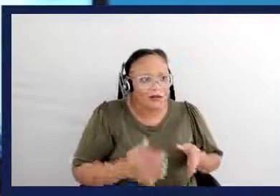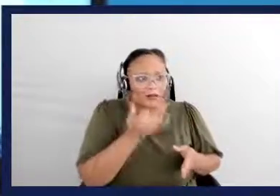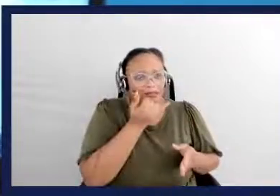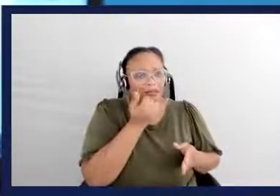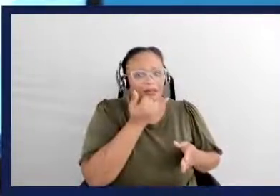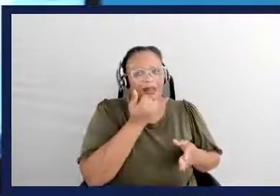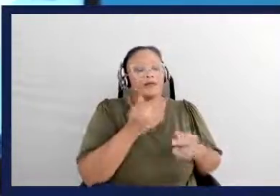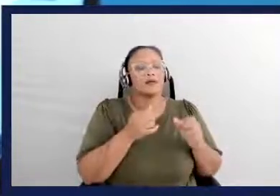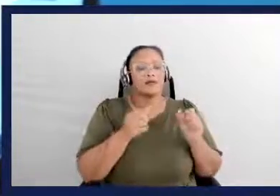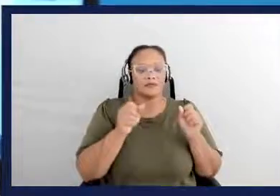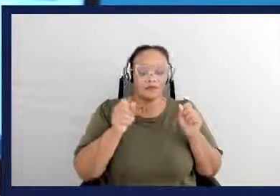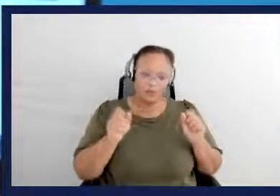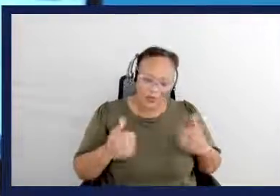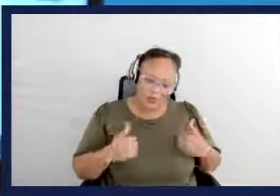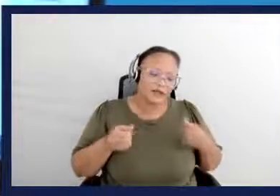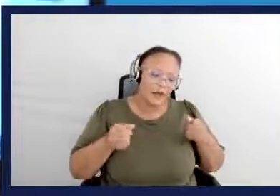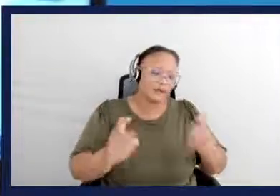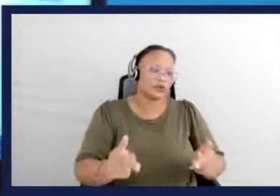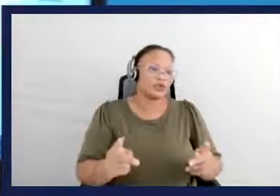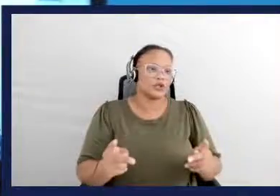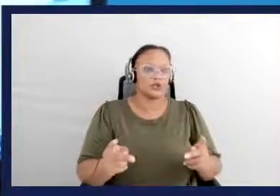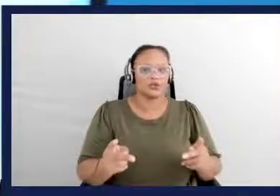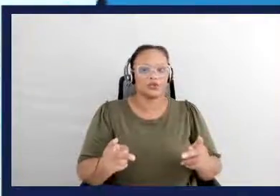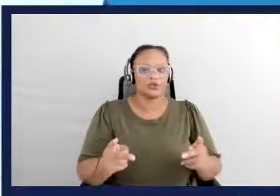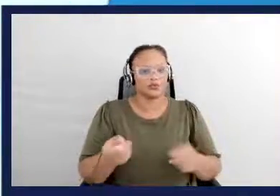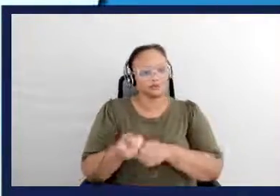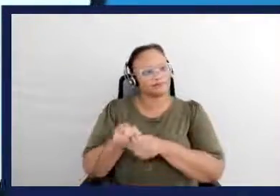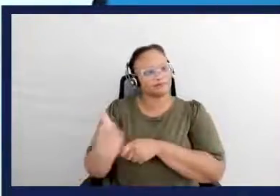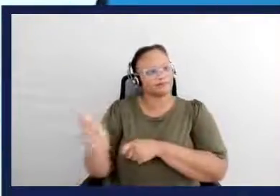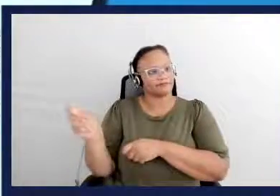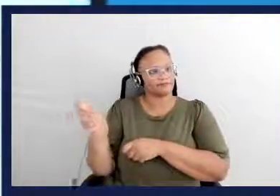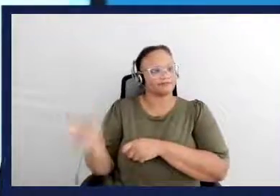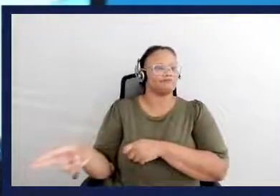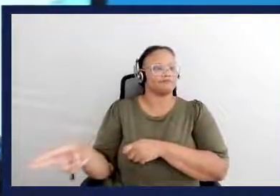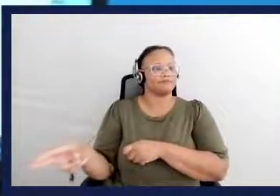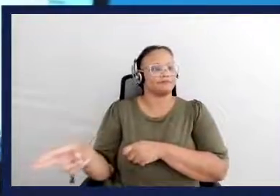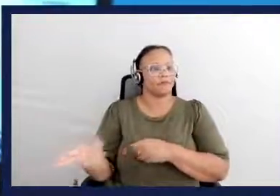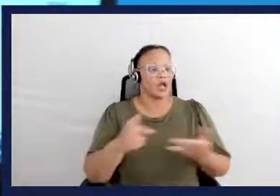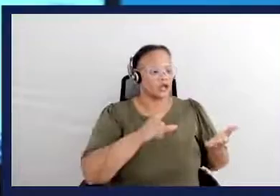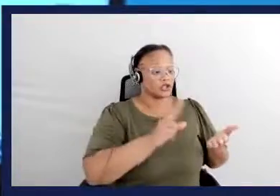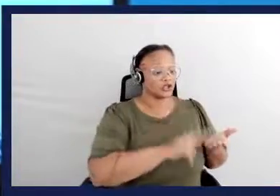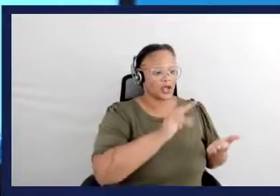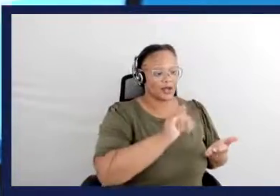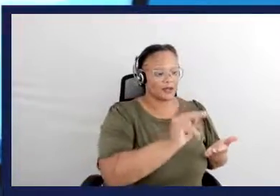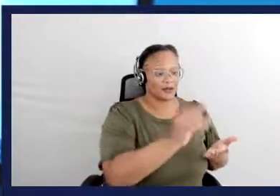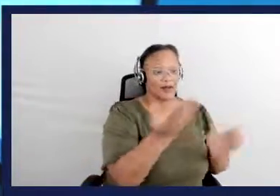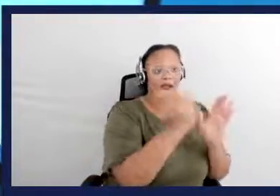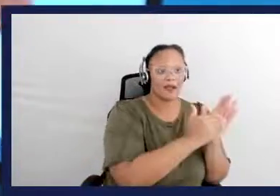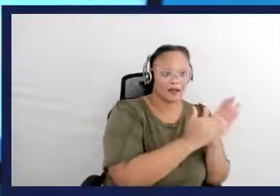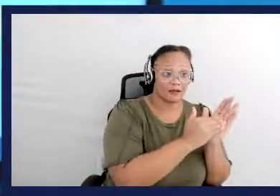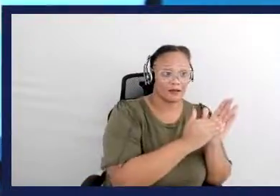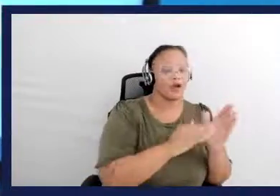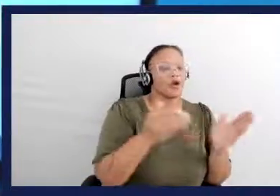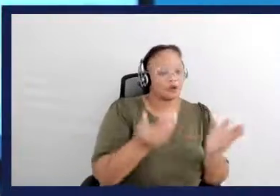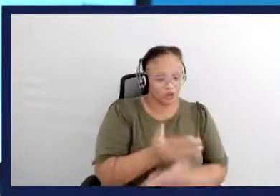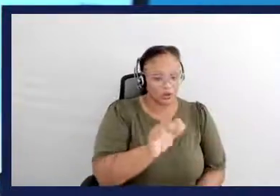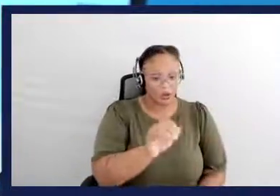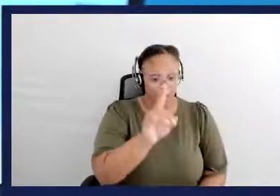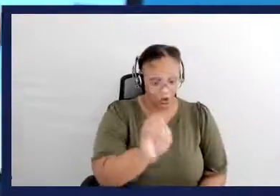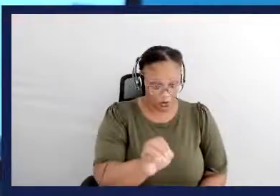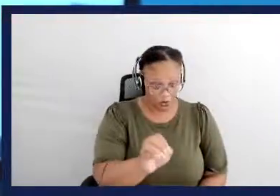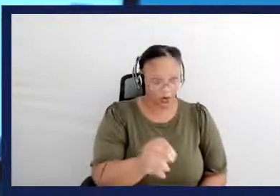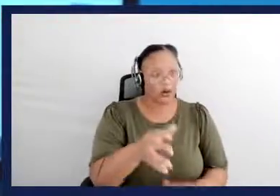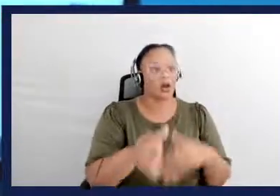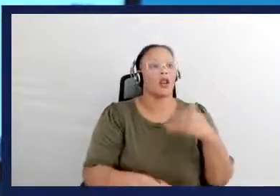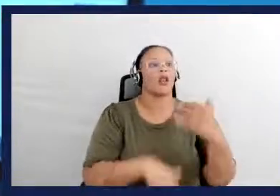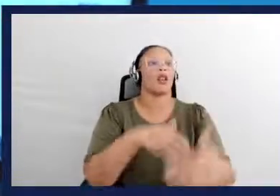that voter would have that opportunity to spoil this ballot, then recheck in, get a new activation code, and then we can print. They can go through this